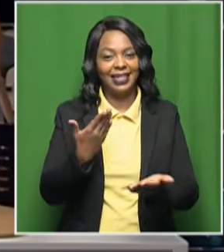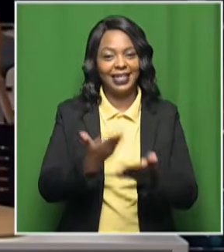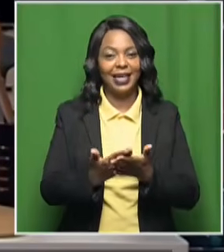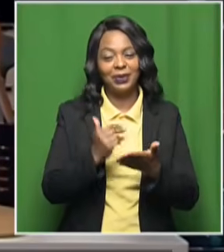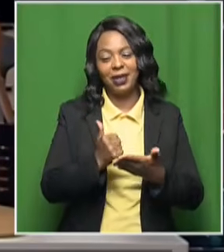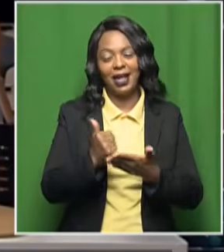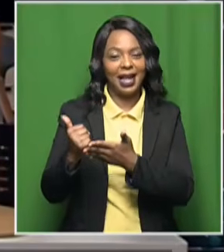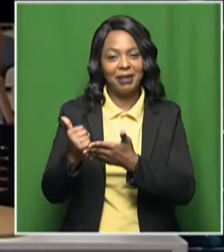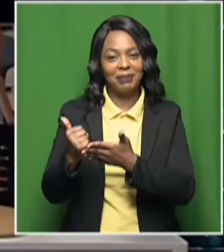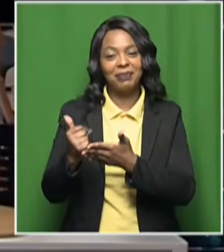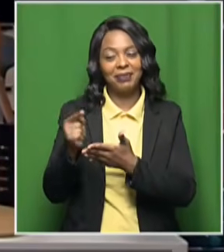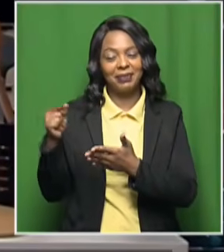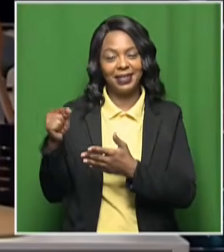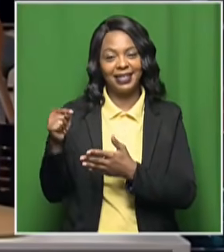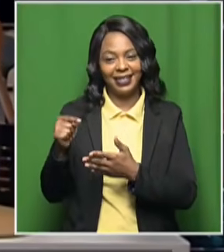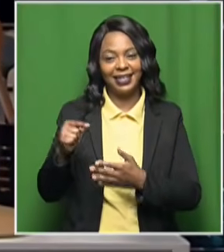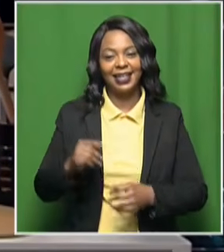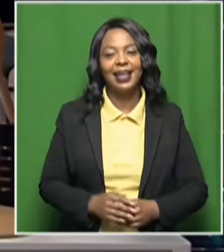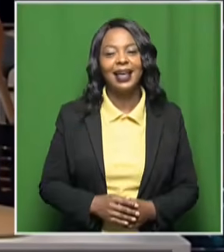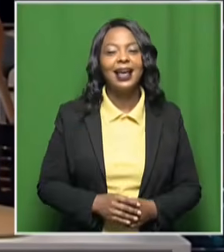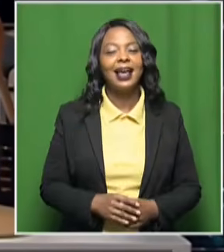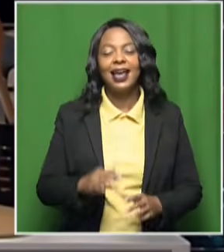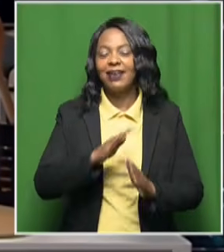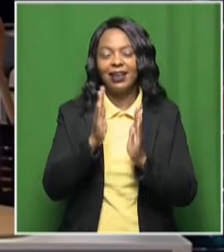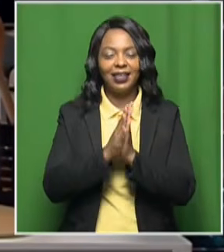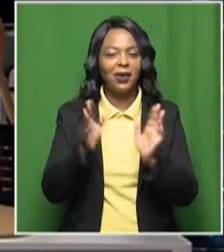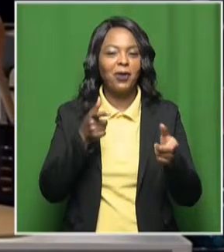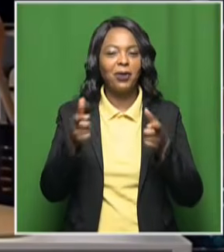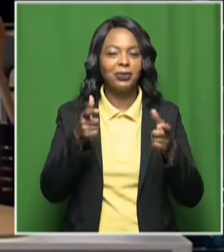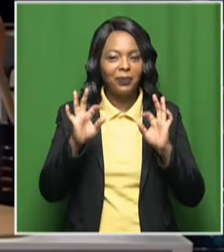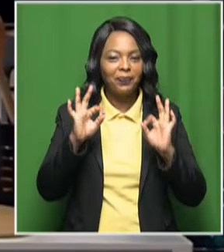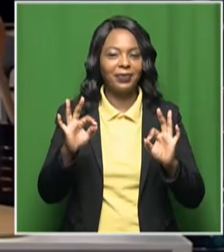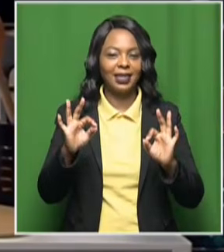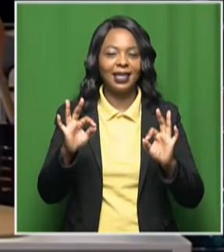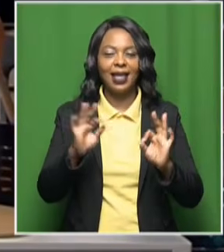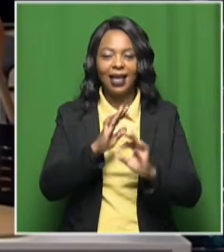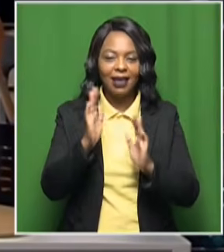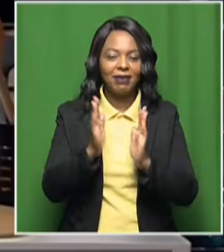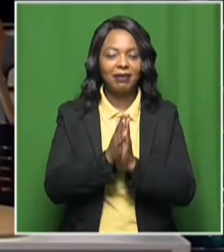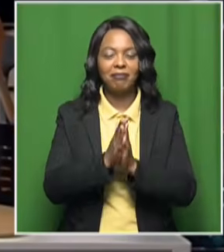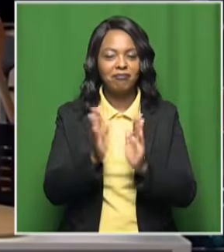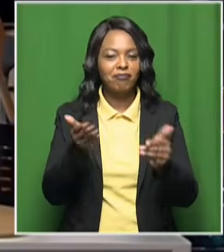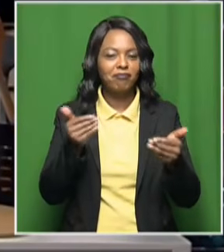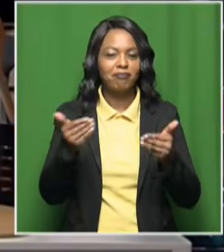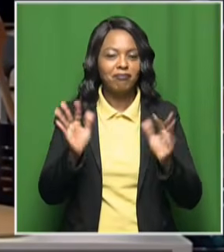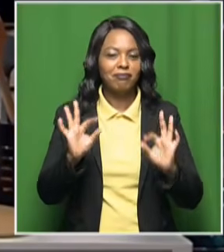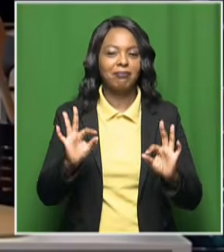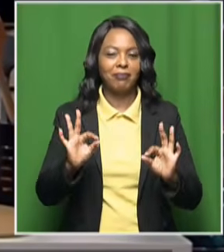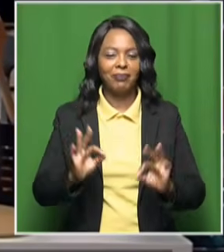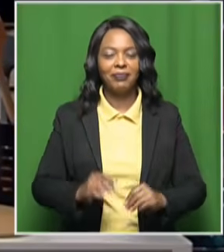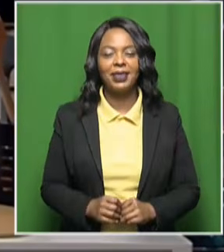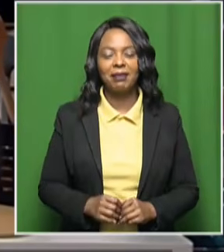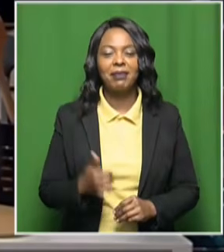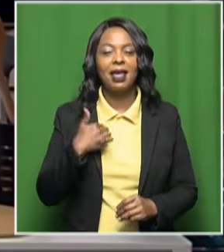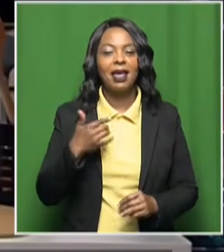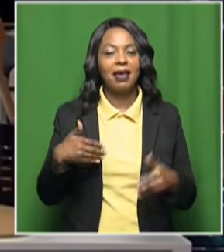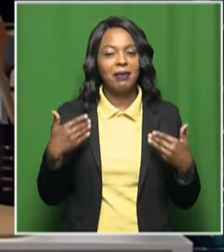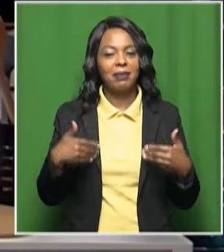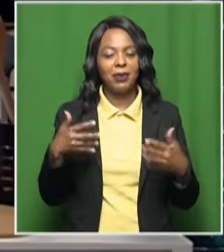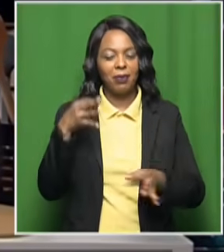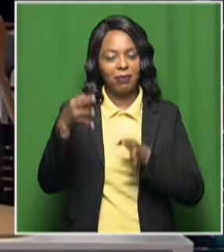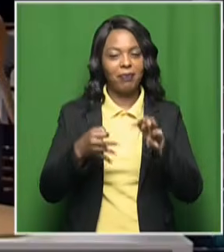but she seems to have everything under control. Well, only now has she got everything under control. I'm glad you've given all the background about